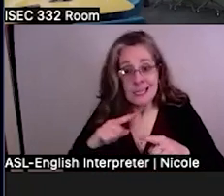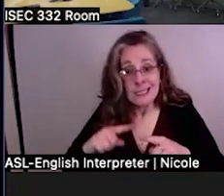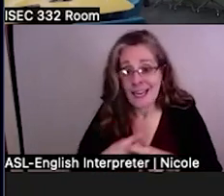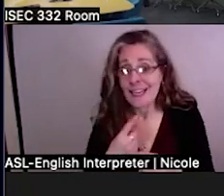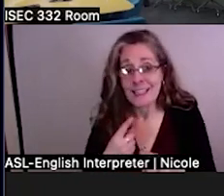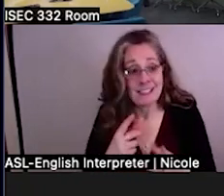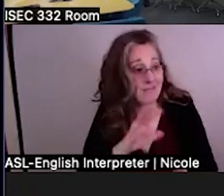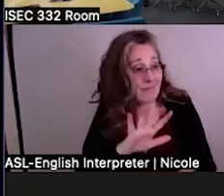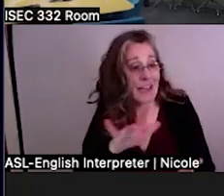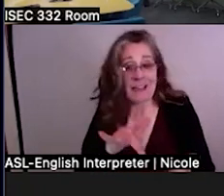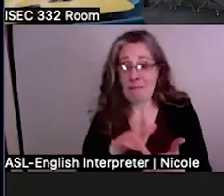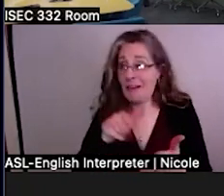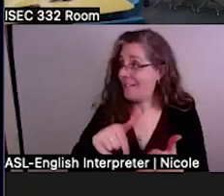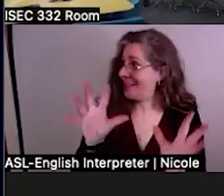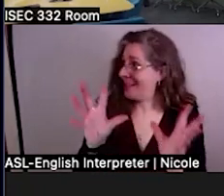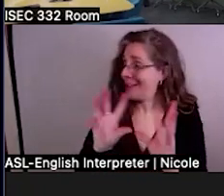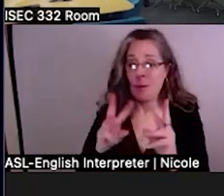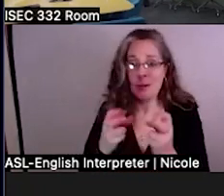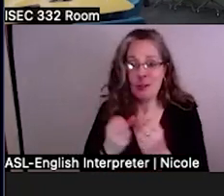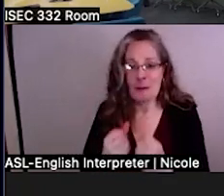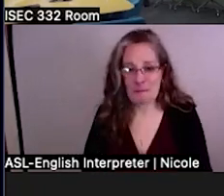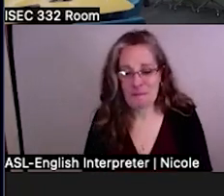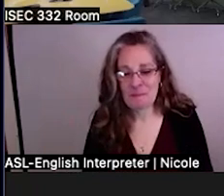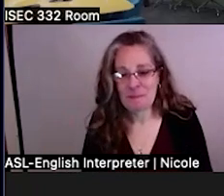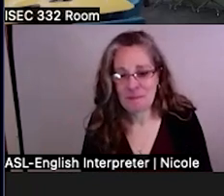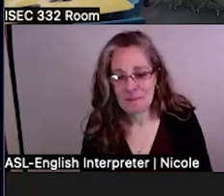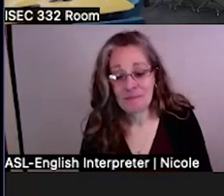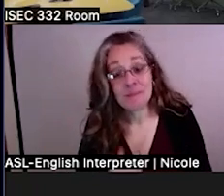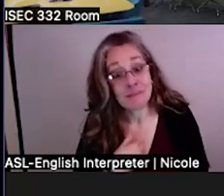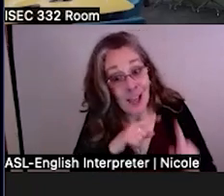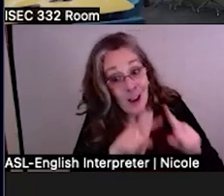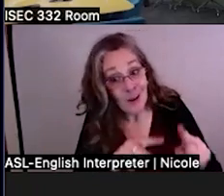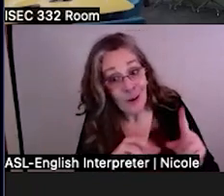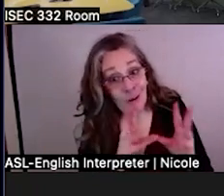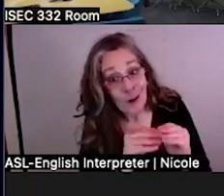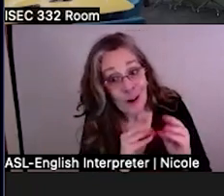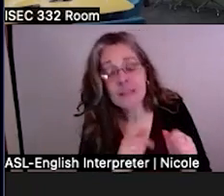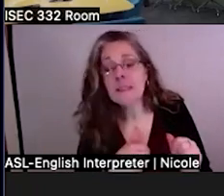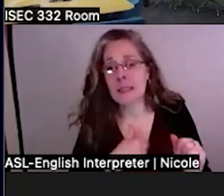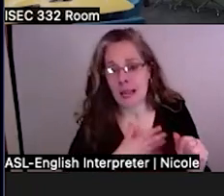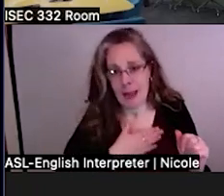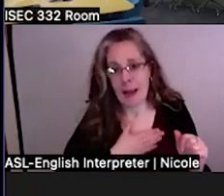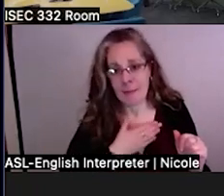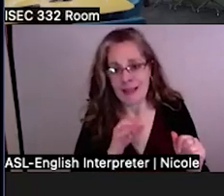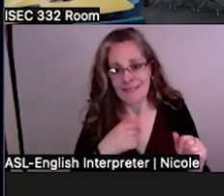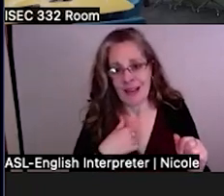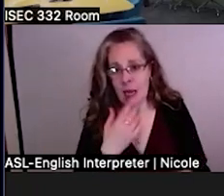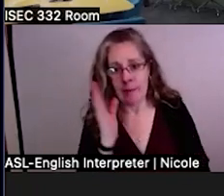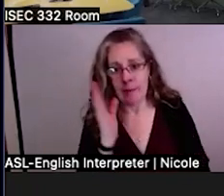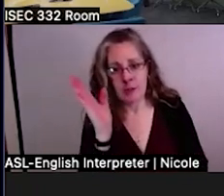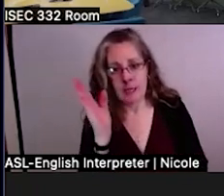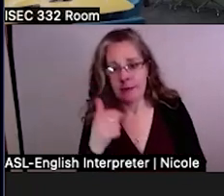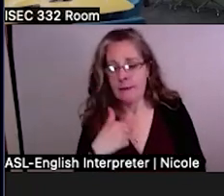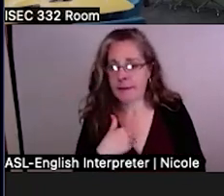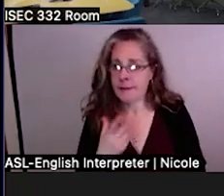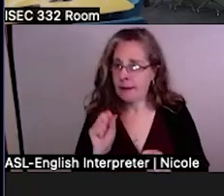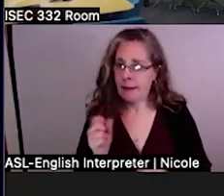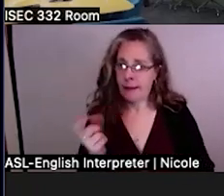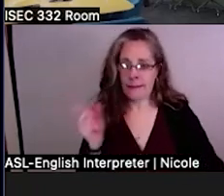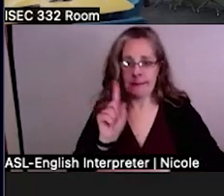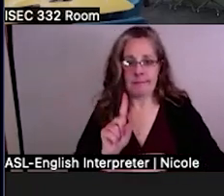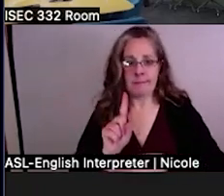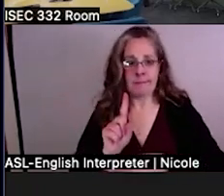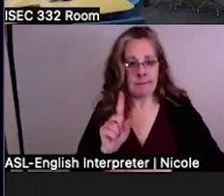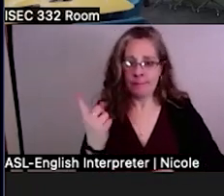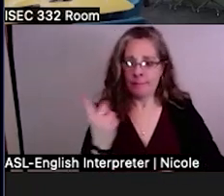the biophysical society. When I attend a conference, I'm happiest when I'm presenting because I stand in front and I can move around and I don't have to